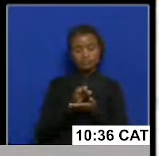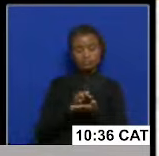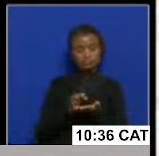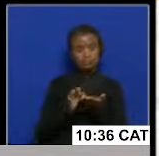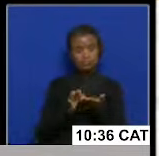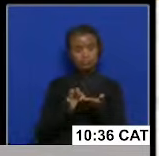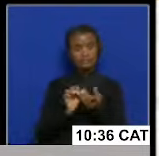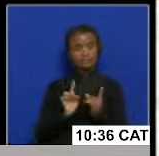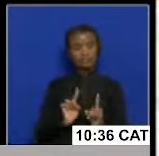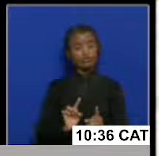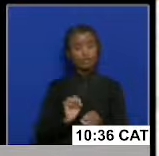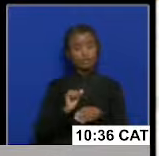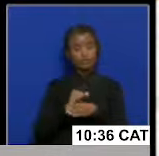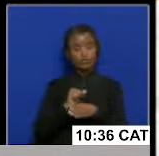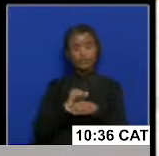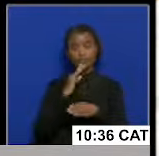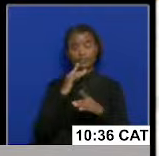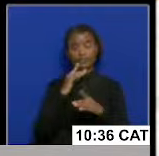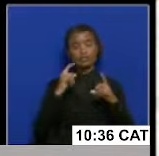apartment.